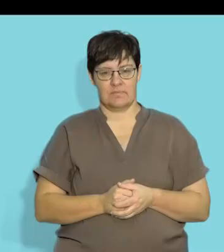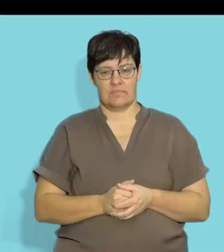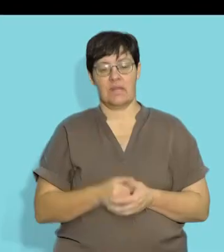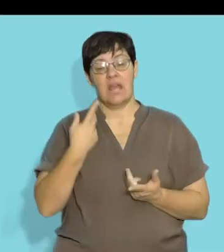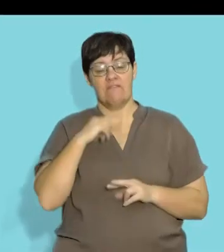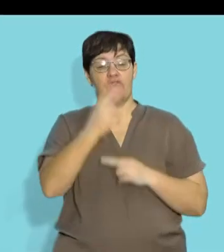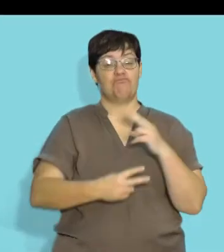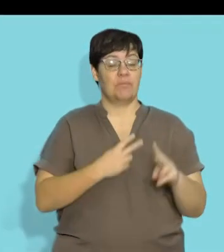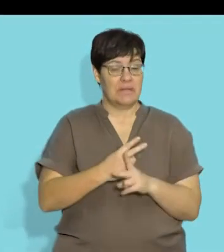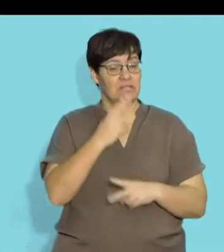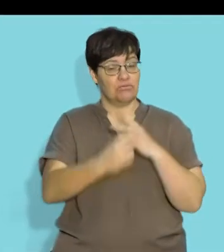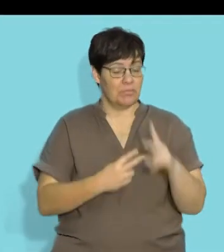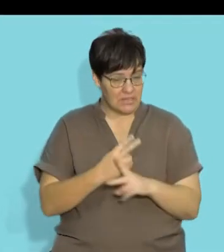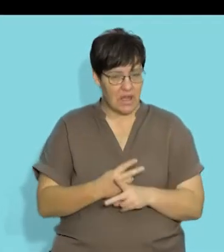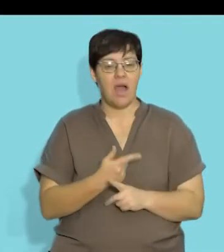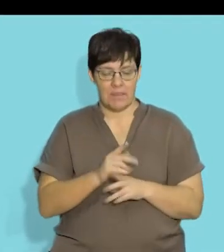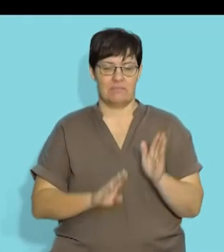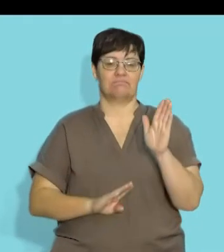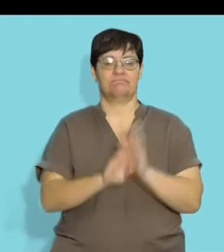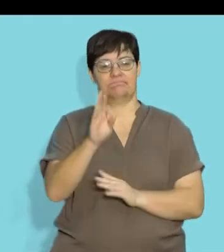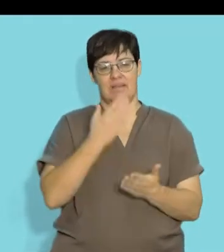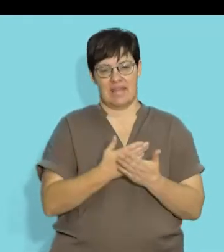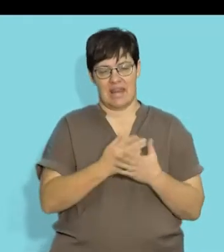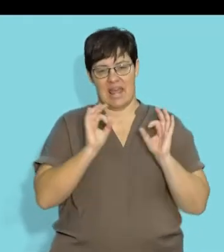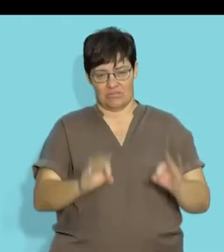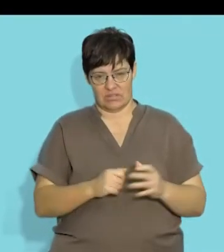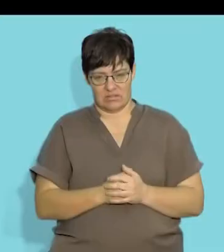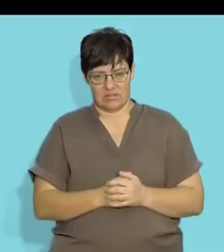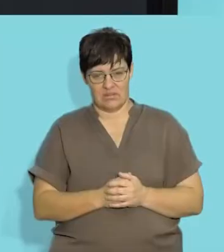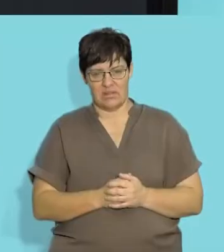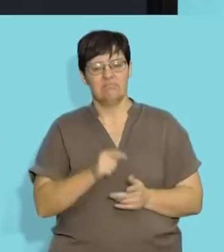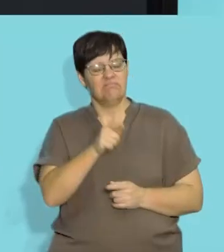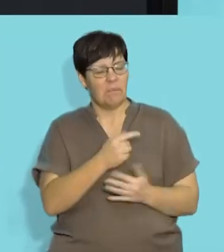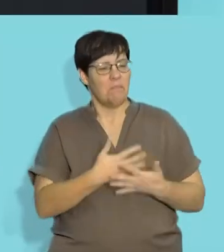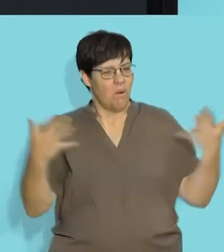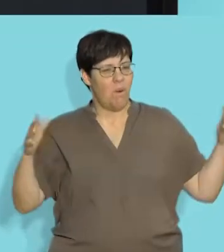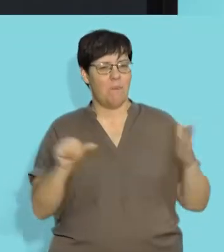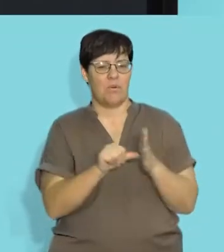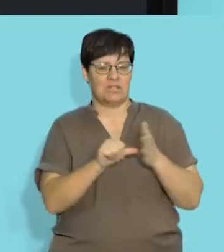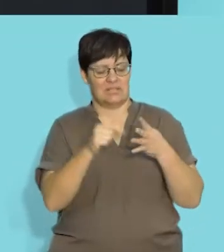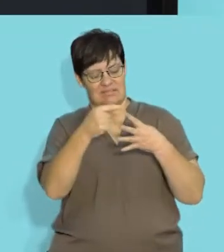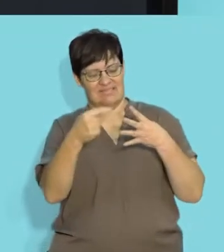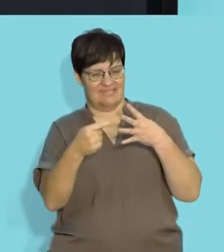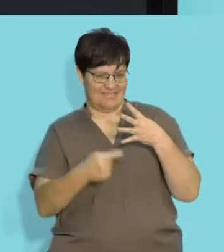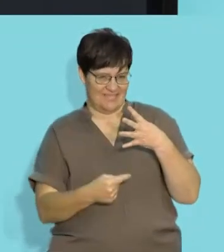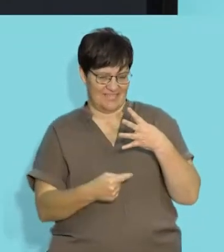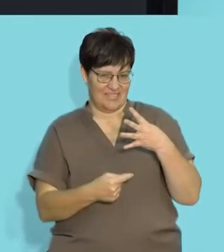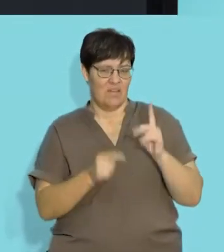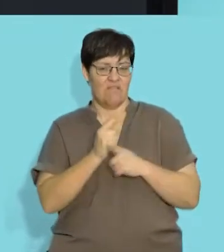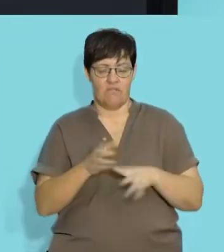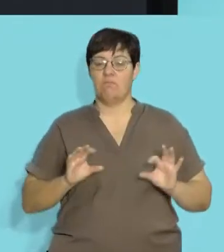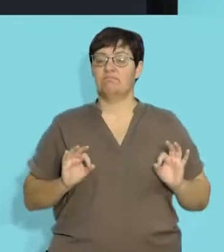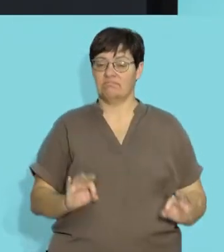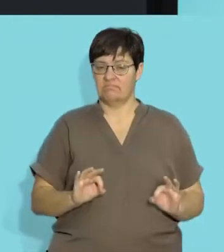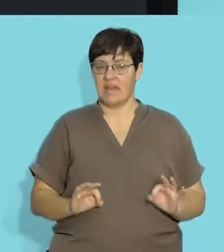So if you repeat that, that's one way of improving accuracy. So these are some of the most important aspects in